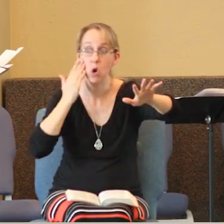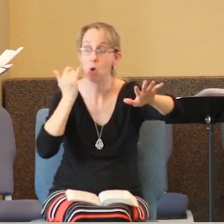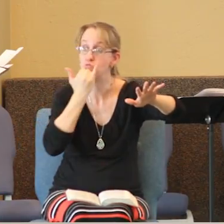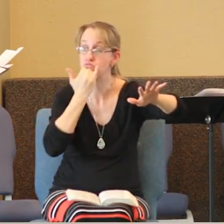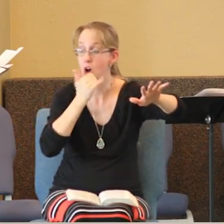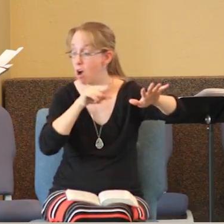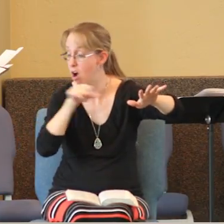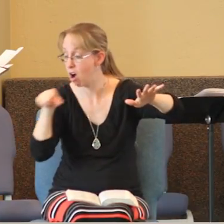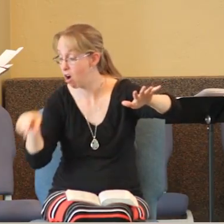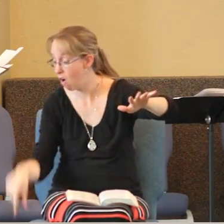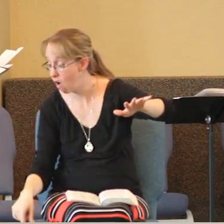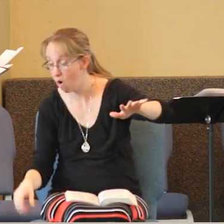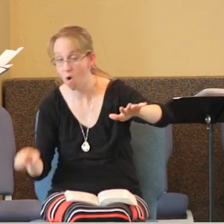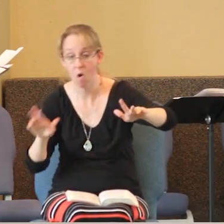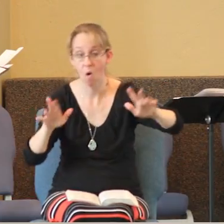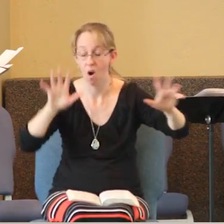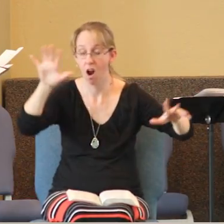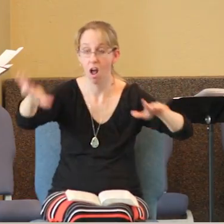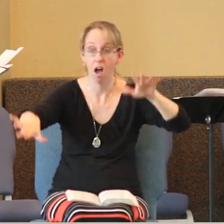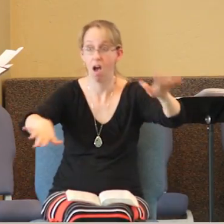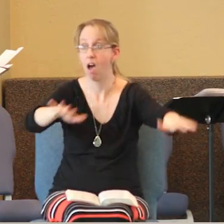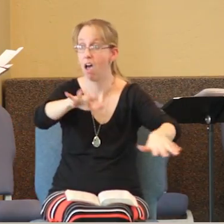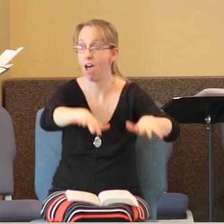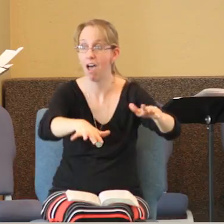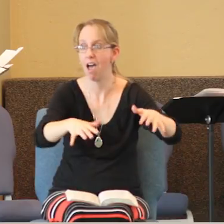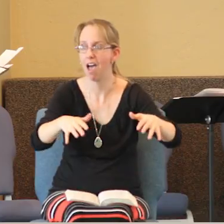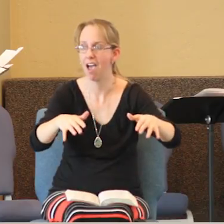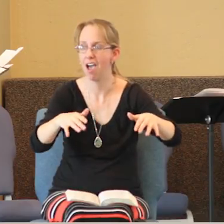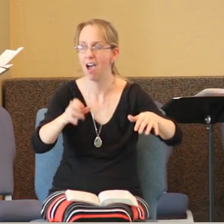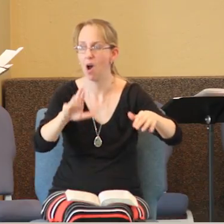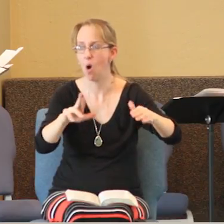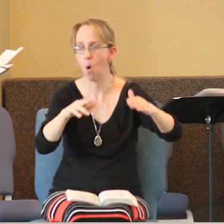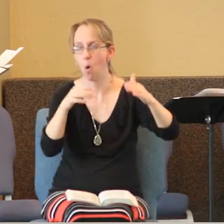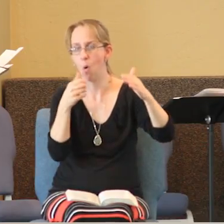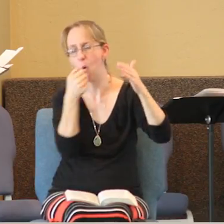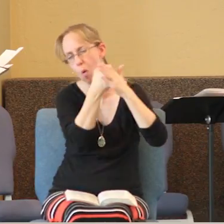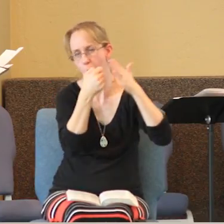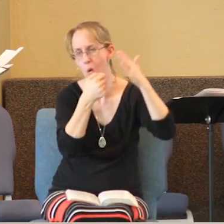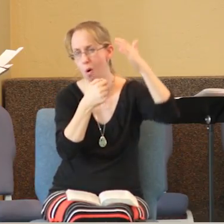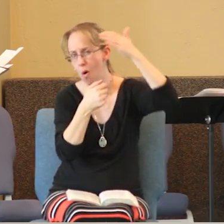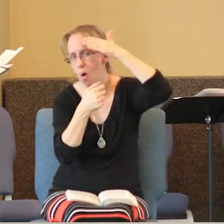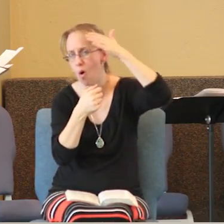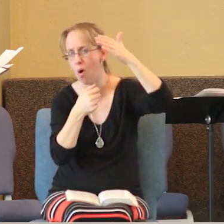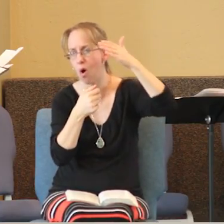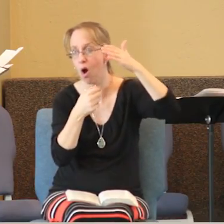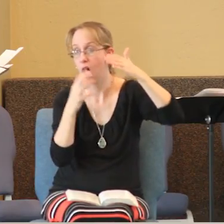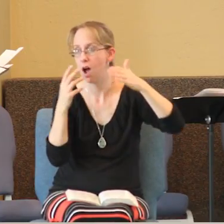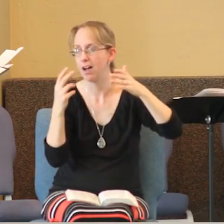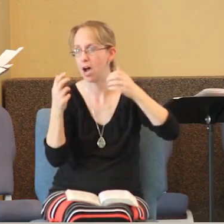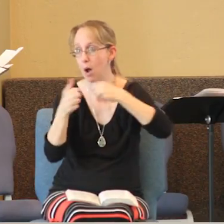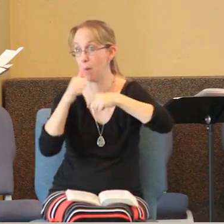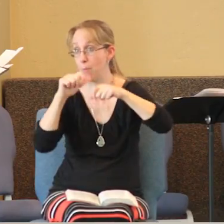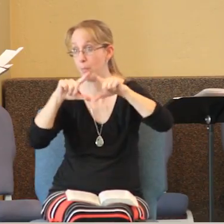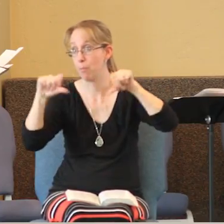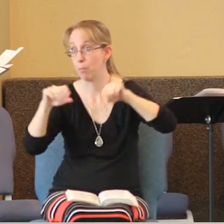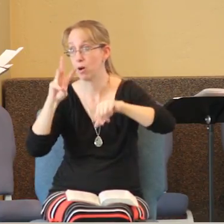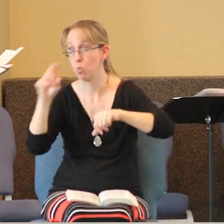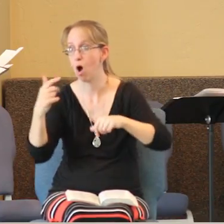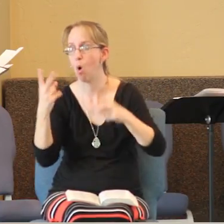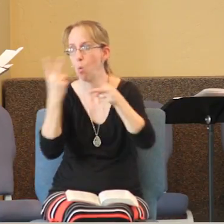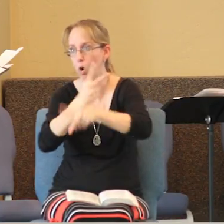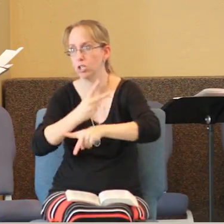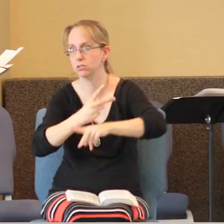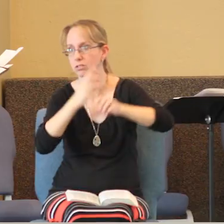know if you take a wrong turn, you can fall in a hole or you can run into what's worse than a brick wall,